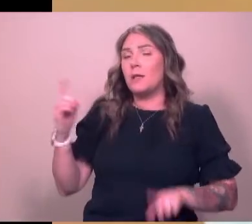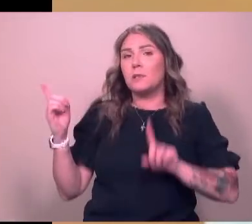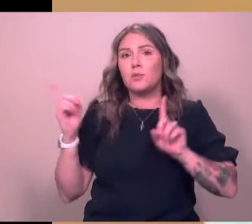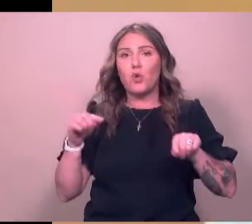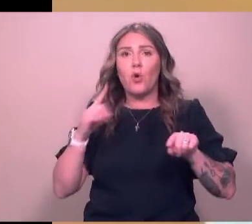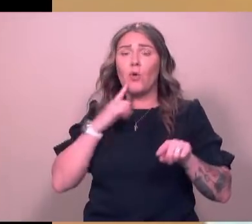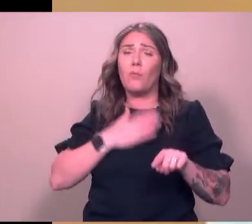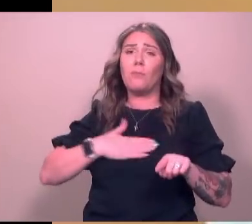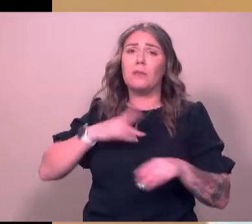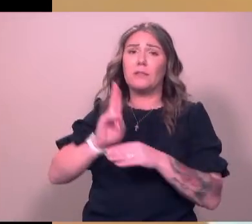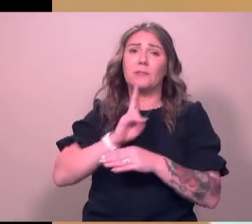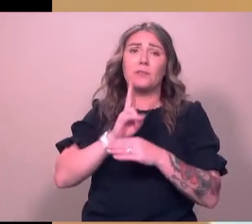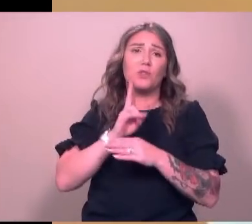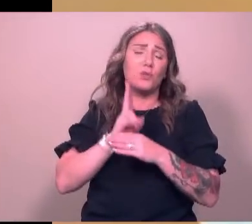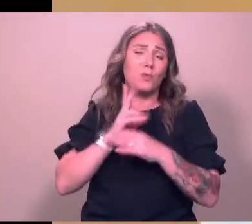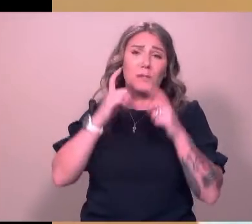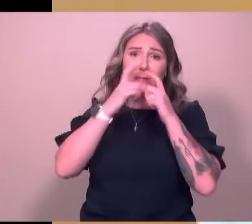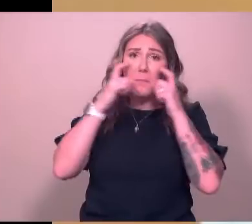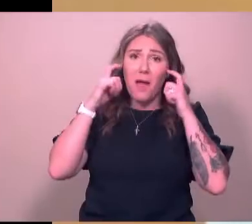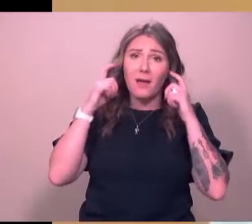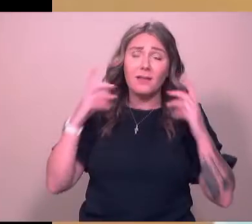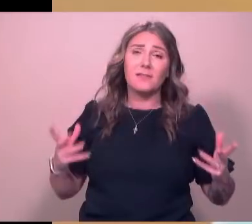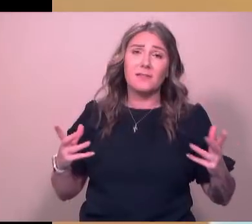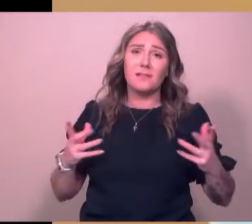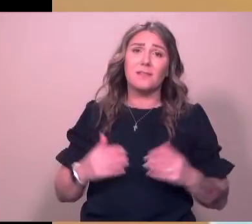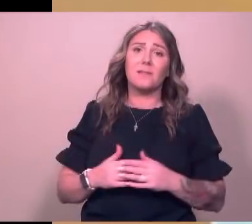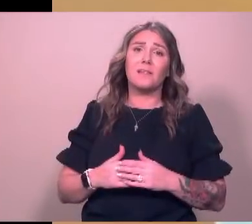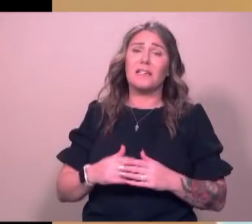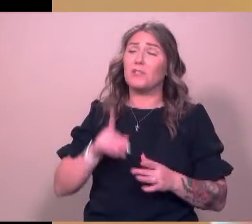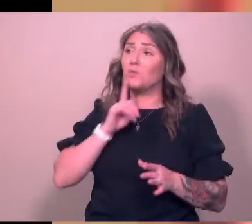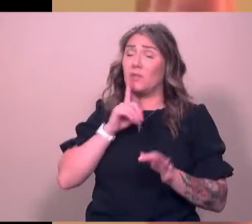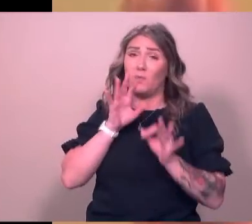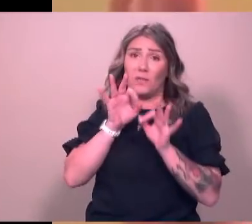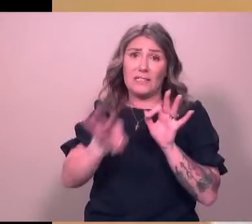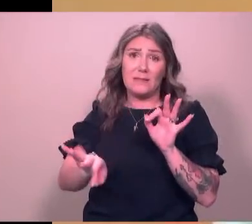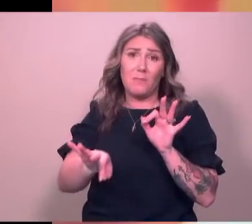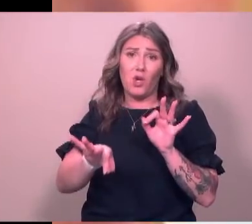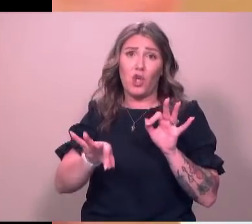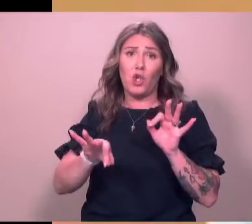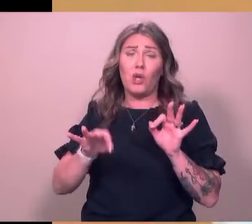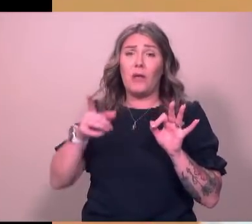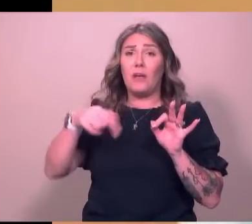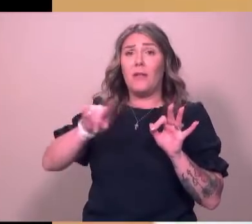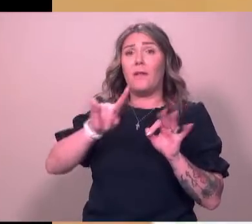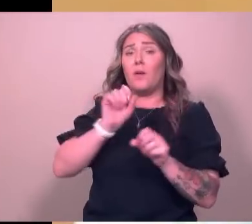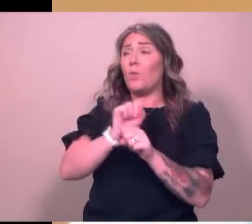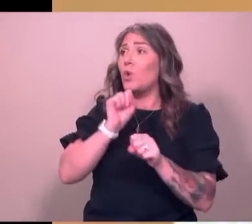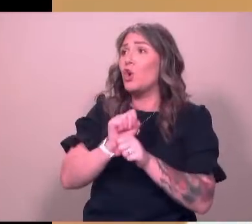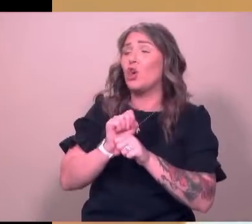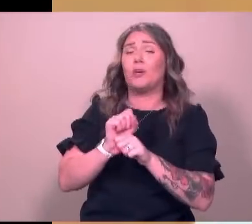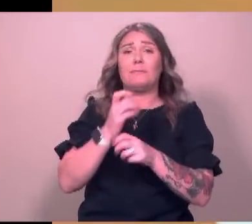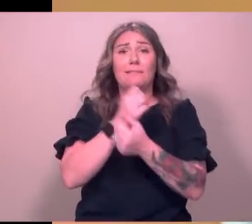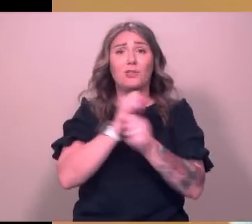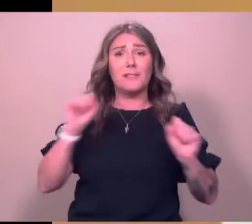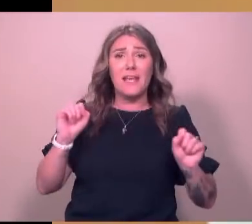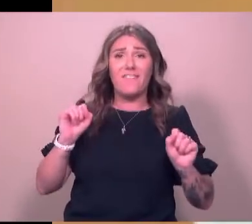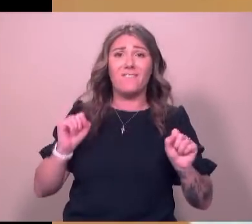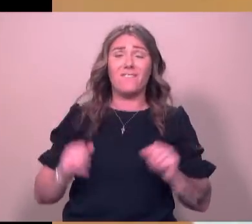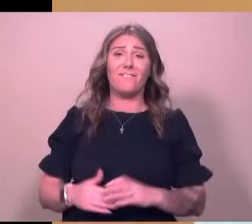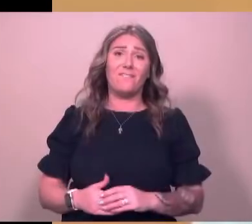please wear a mask. I mean, very simple. They work, they're safe.